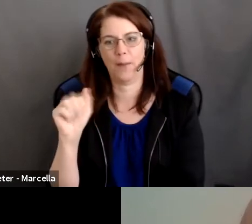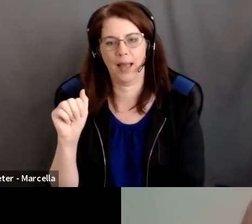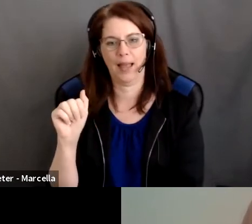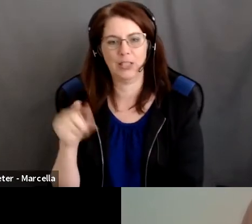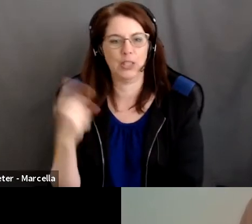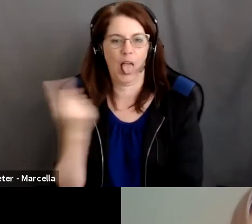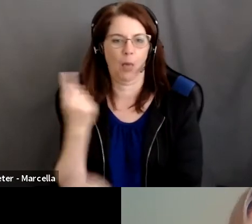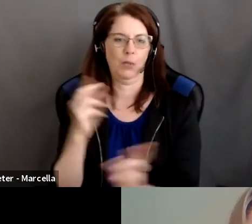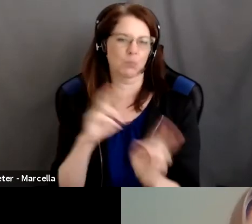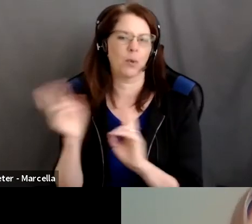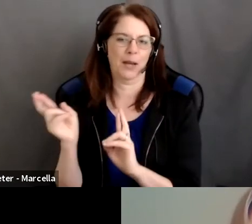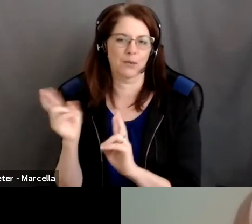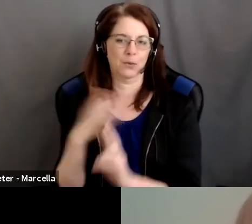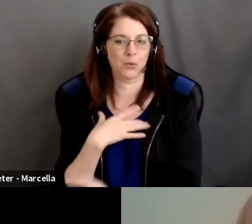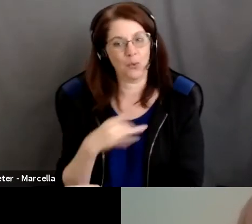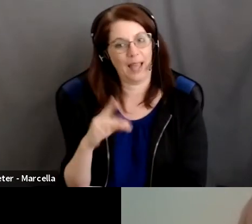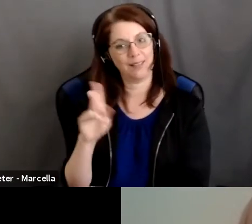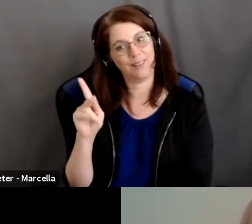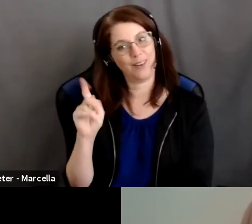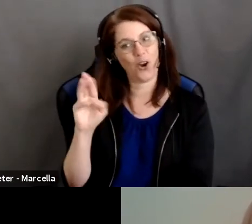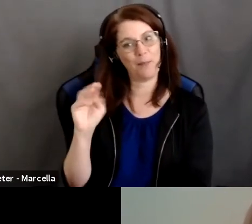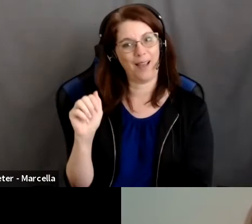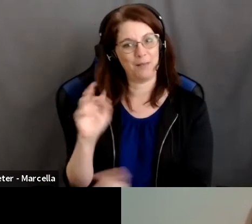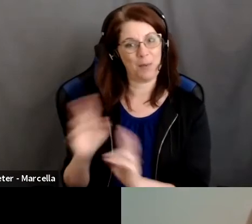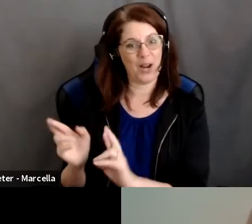always prepared. So be like Karma.